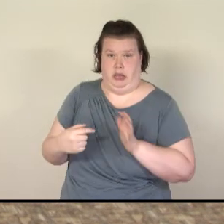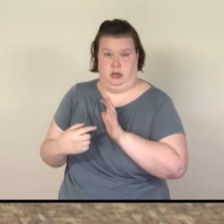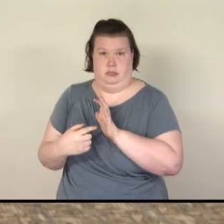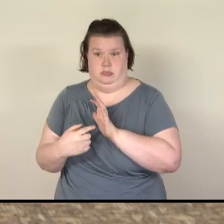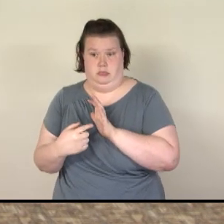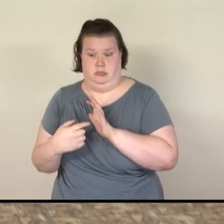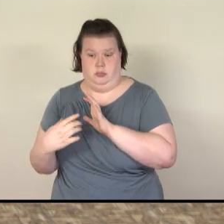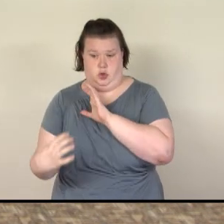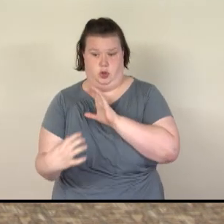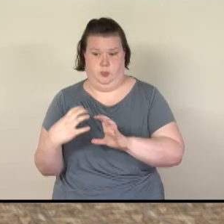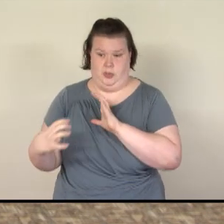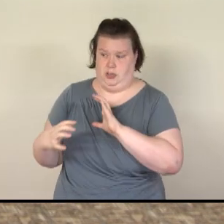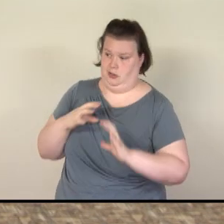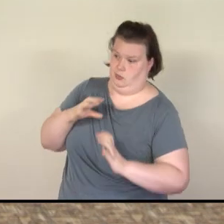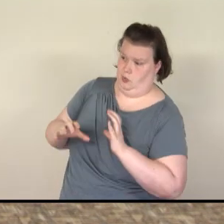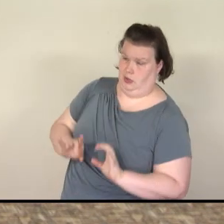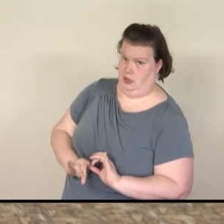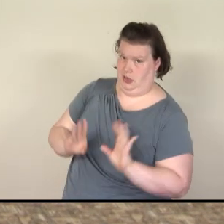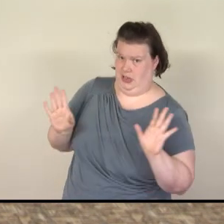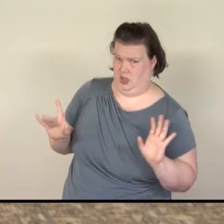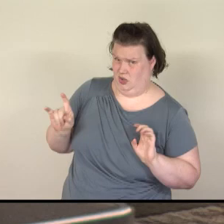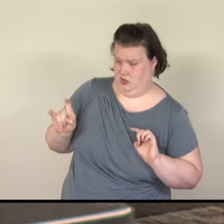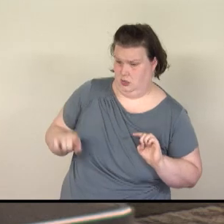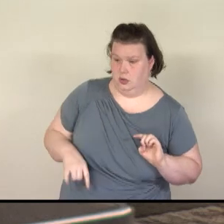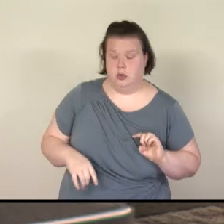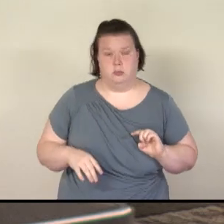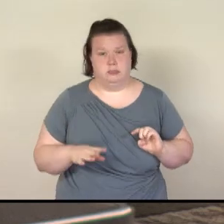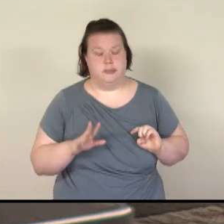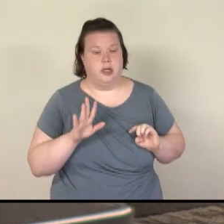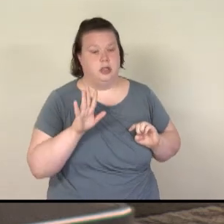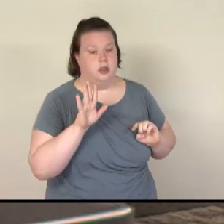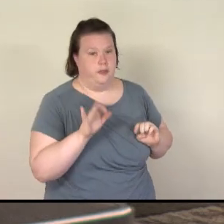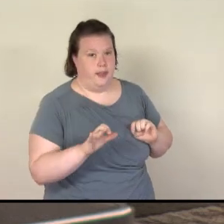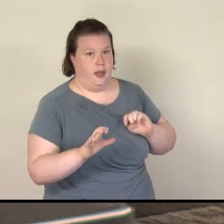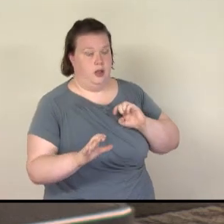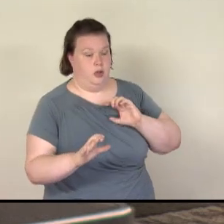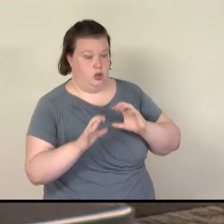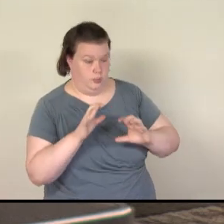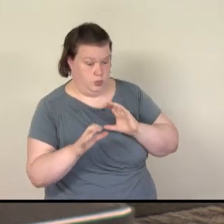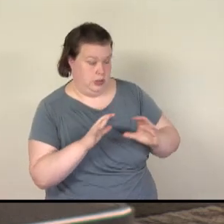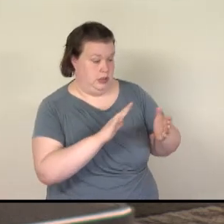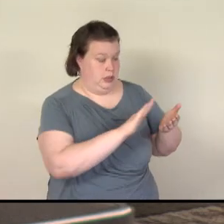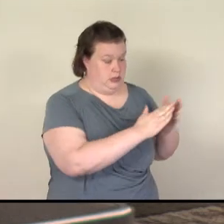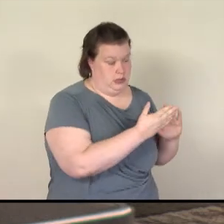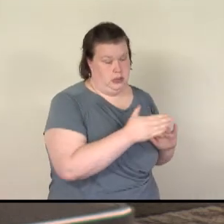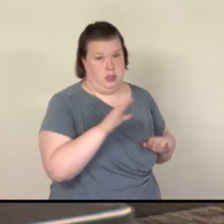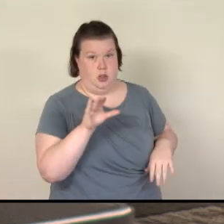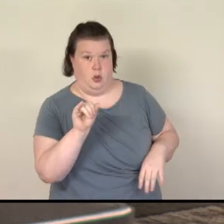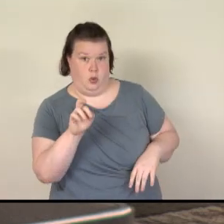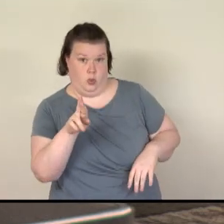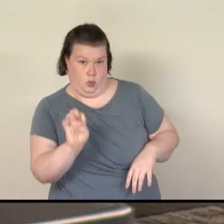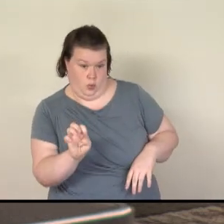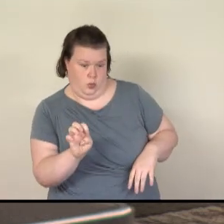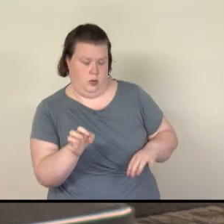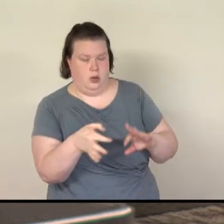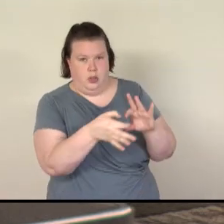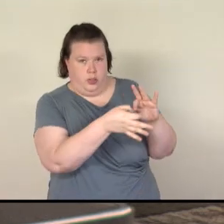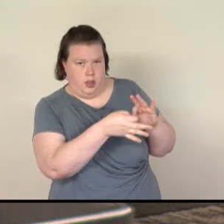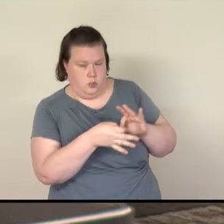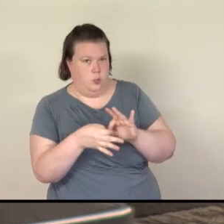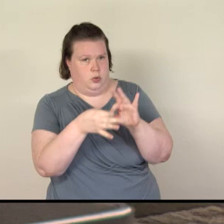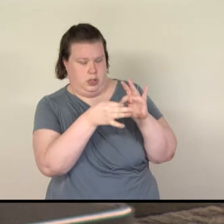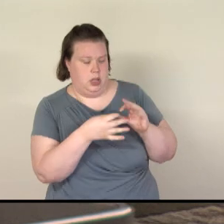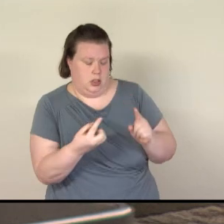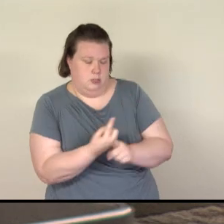entities? Well, that communication is appropriate between CORE and the city because they coordinate that.